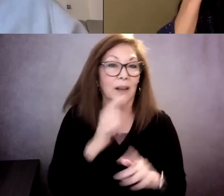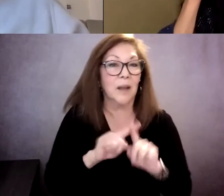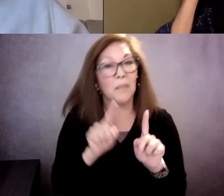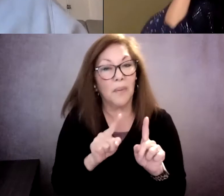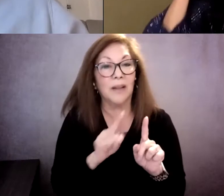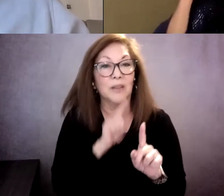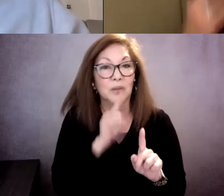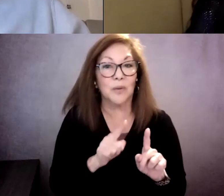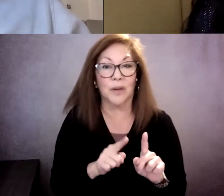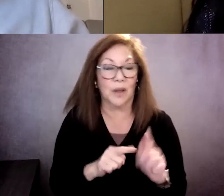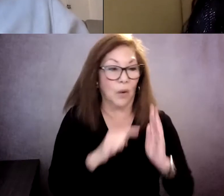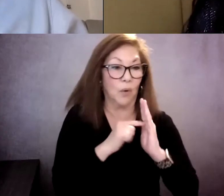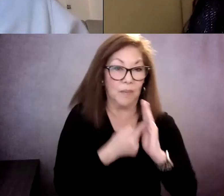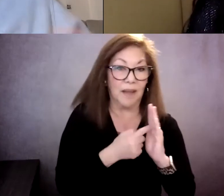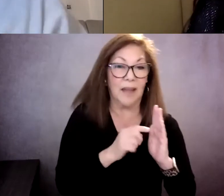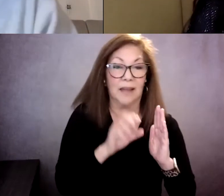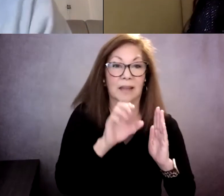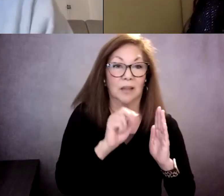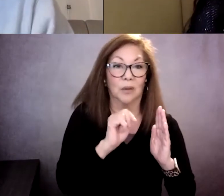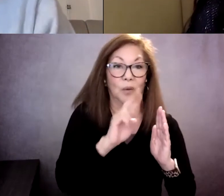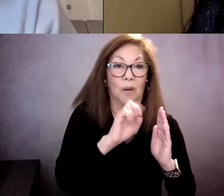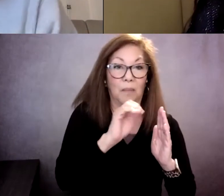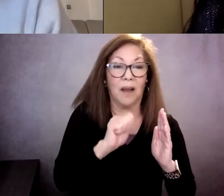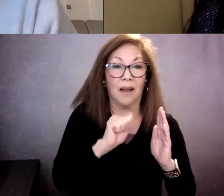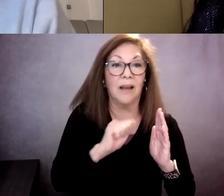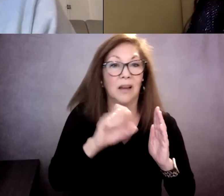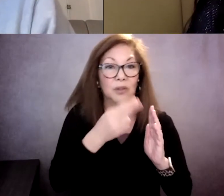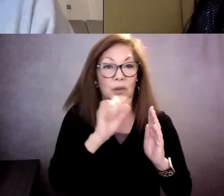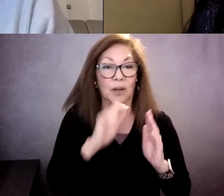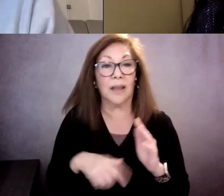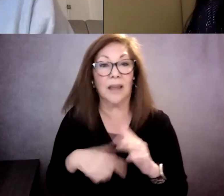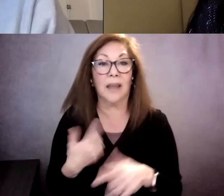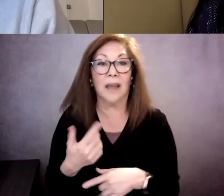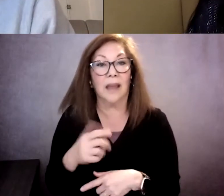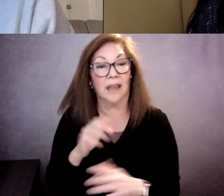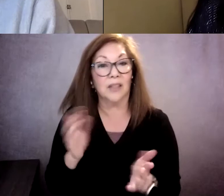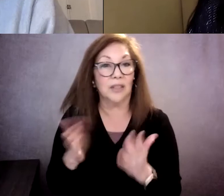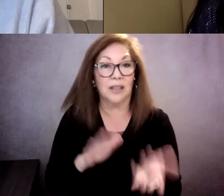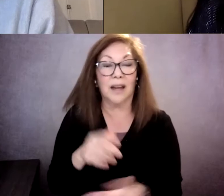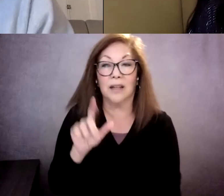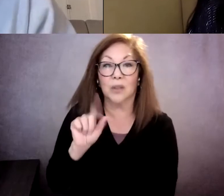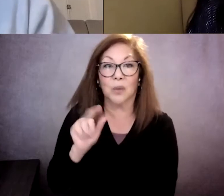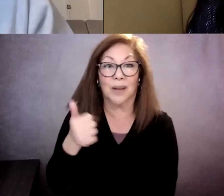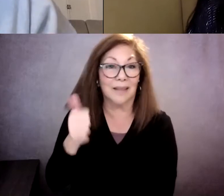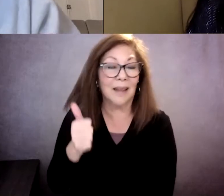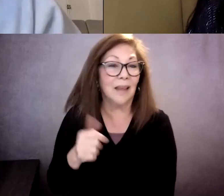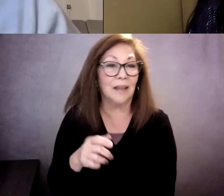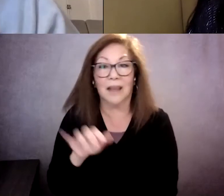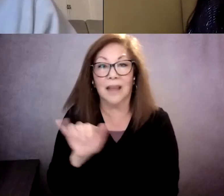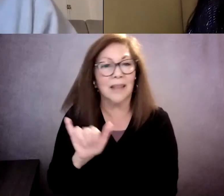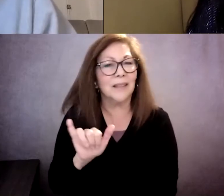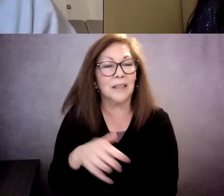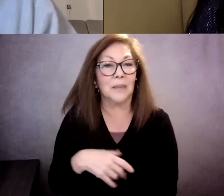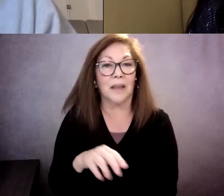story begins and then Norma Shirley's story ends, and she died in 2010, yet there's so many similarities. And another, not